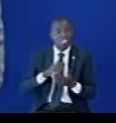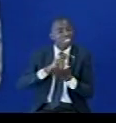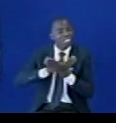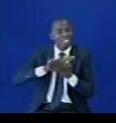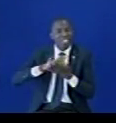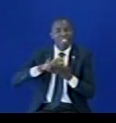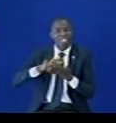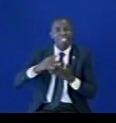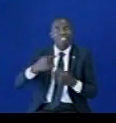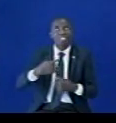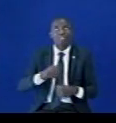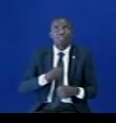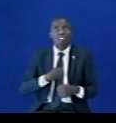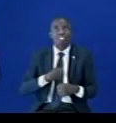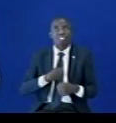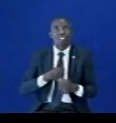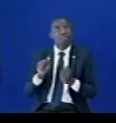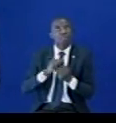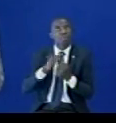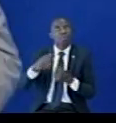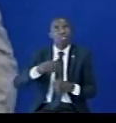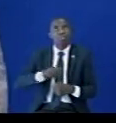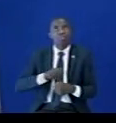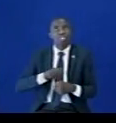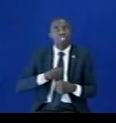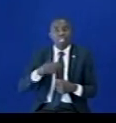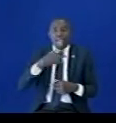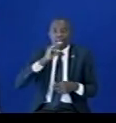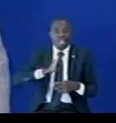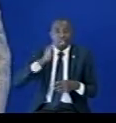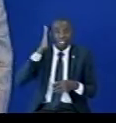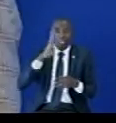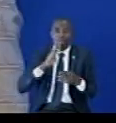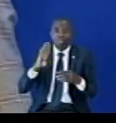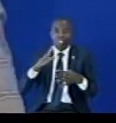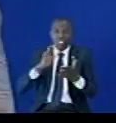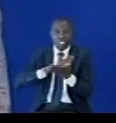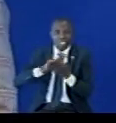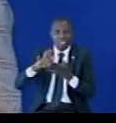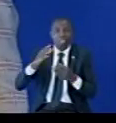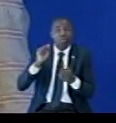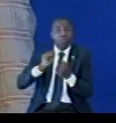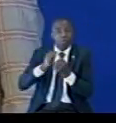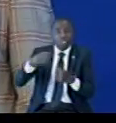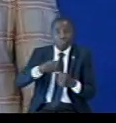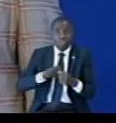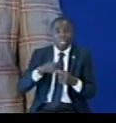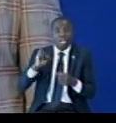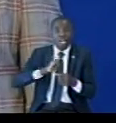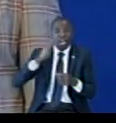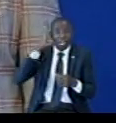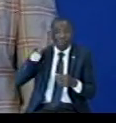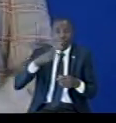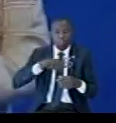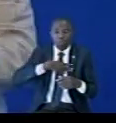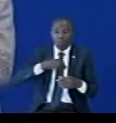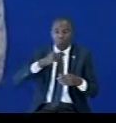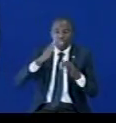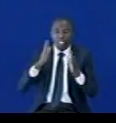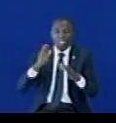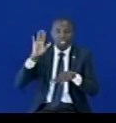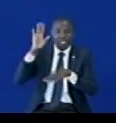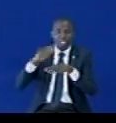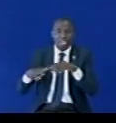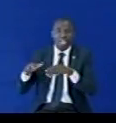Cleanse me. Wash me and I shall be clean. Wash me and I shall be whiter